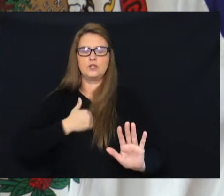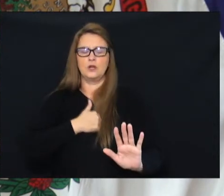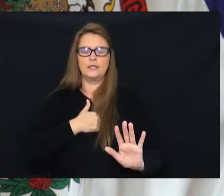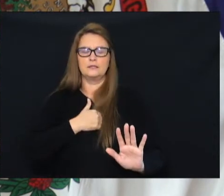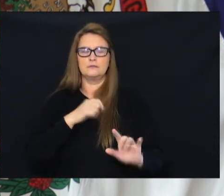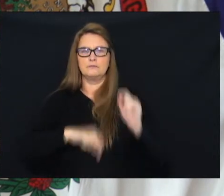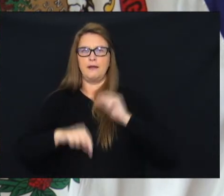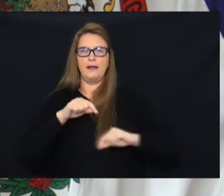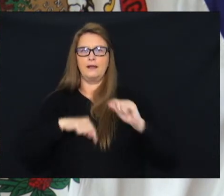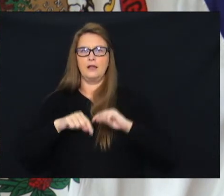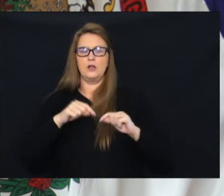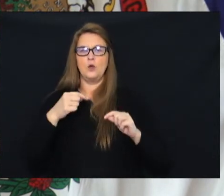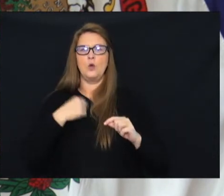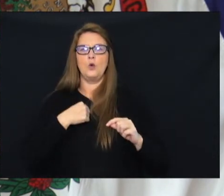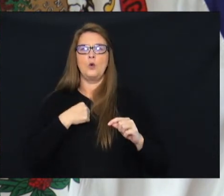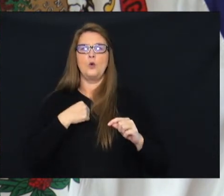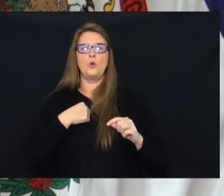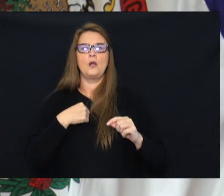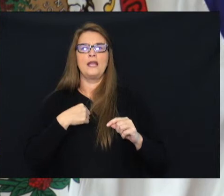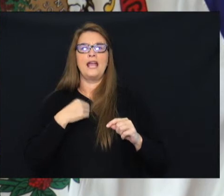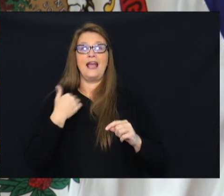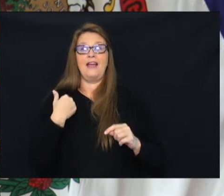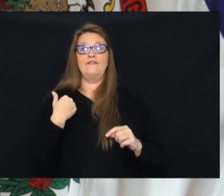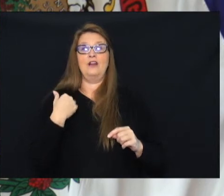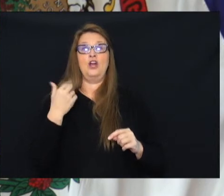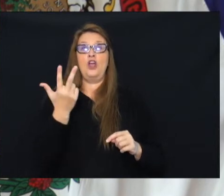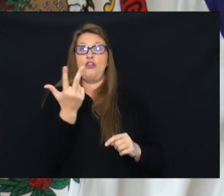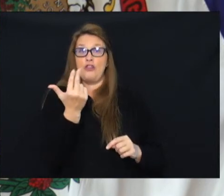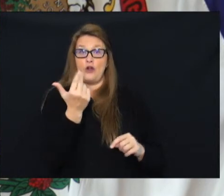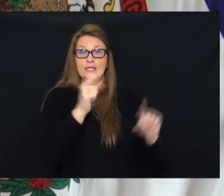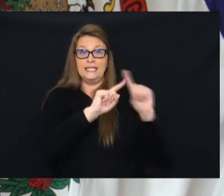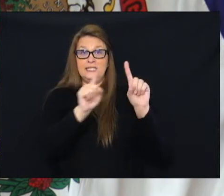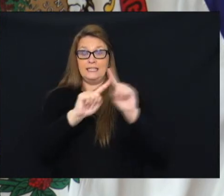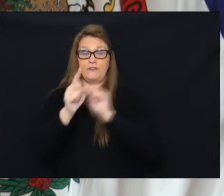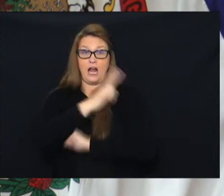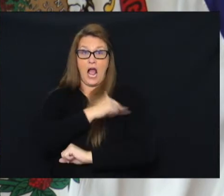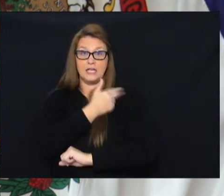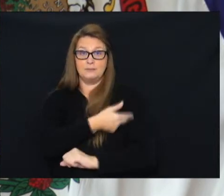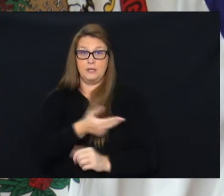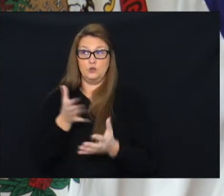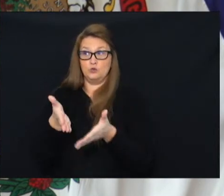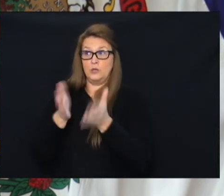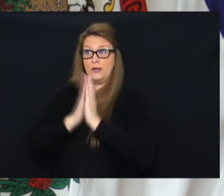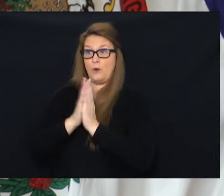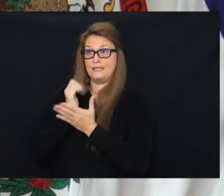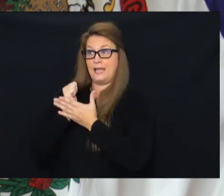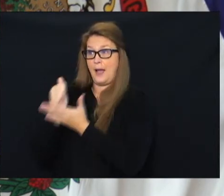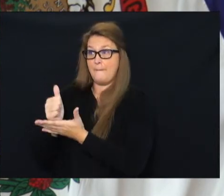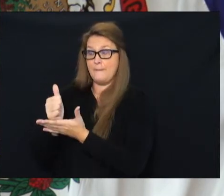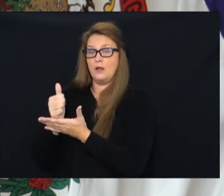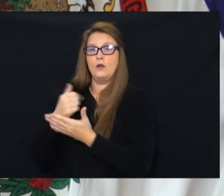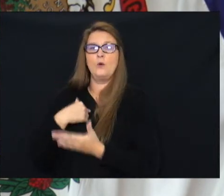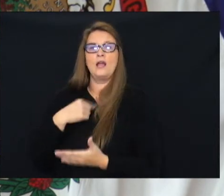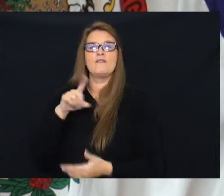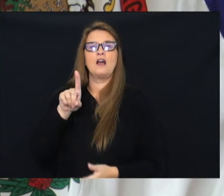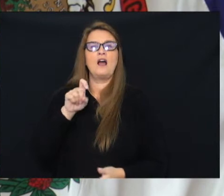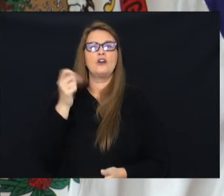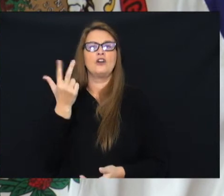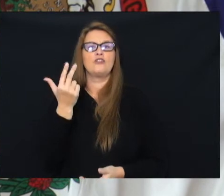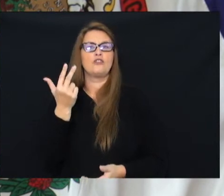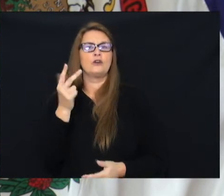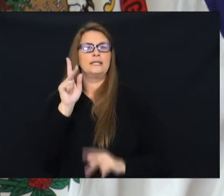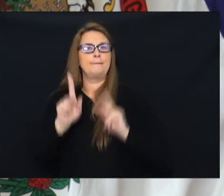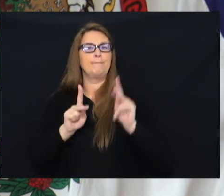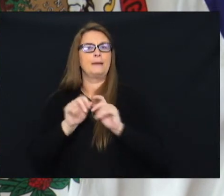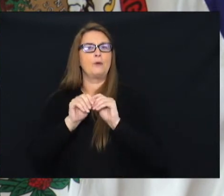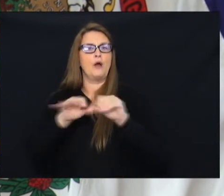we've executed requests for 13 hospitals, and we've got 115 guardsmen and women that are